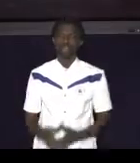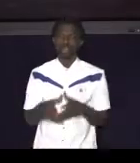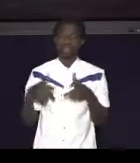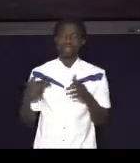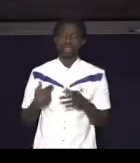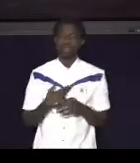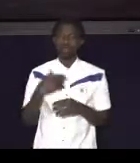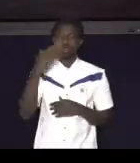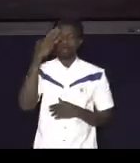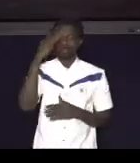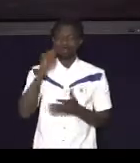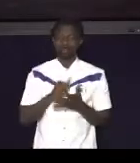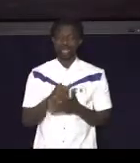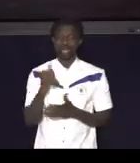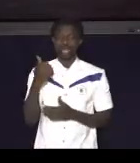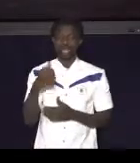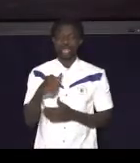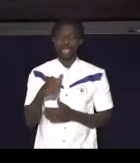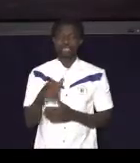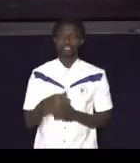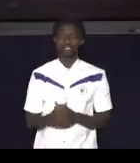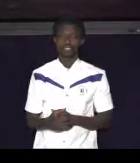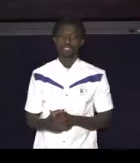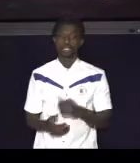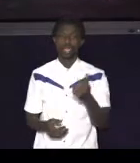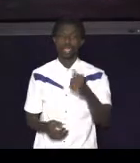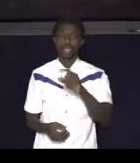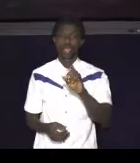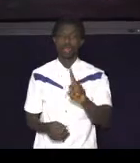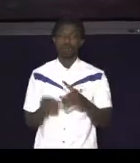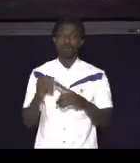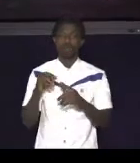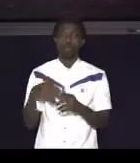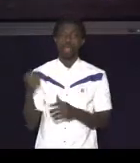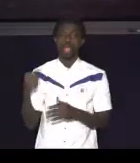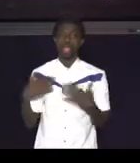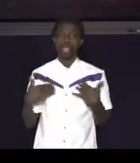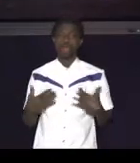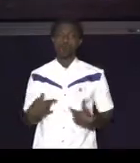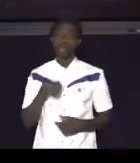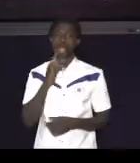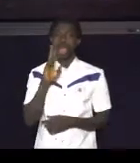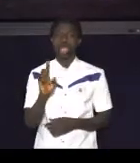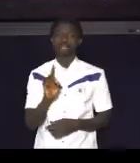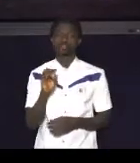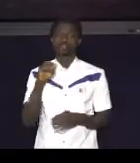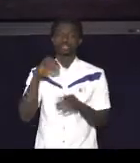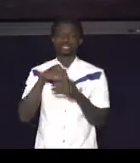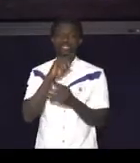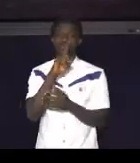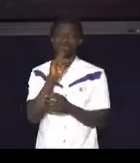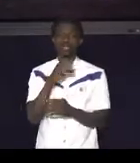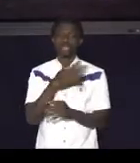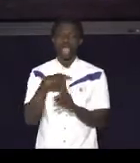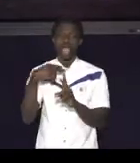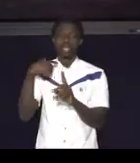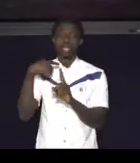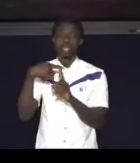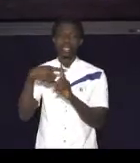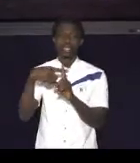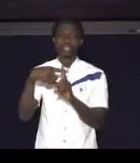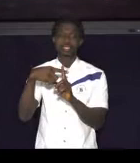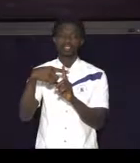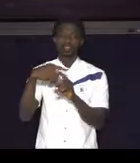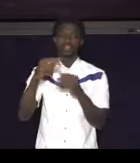Let us note that any, anyone, or anybody are used in questions and negative